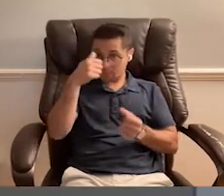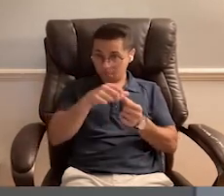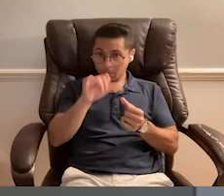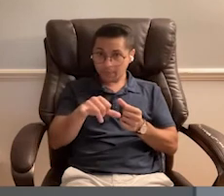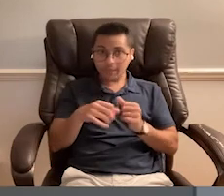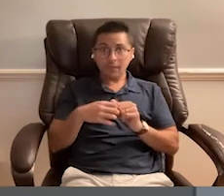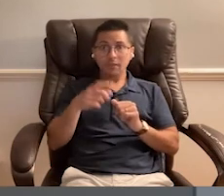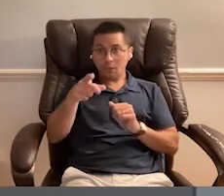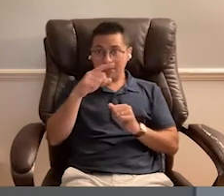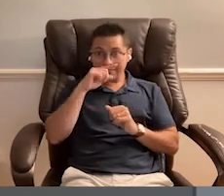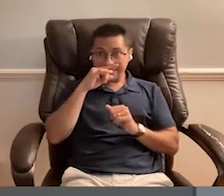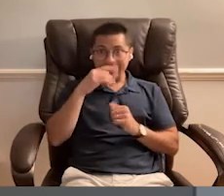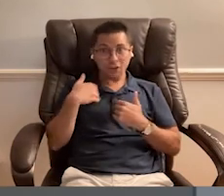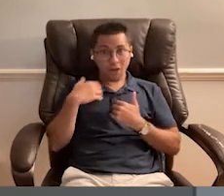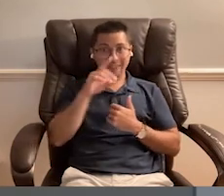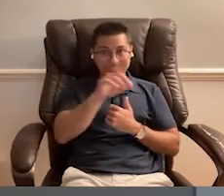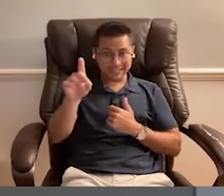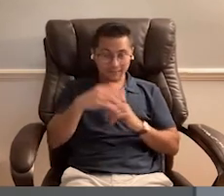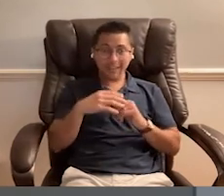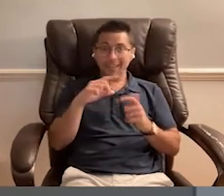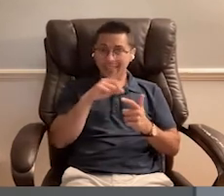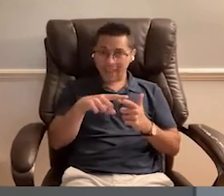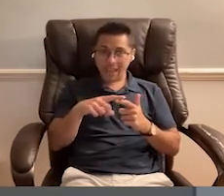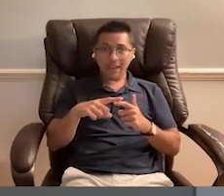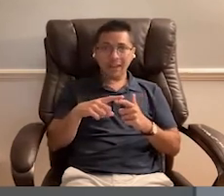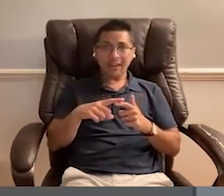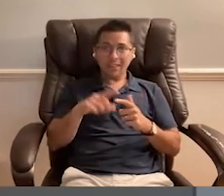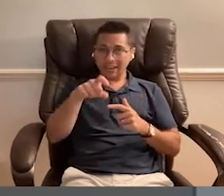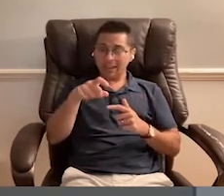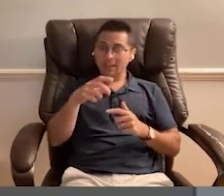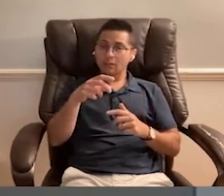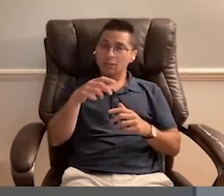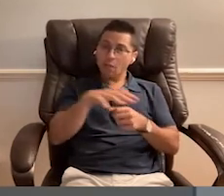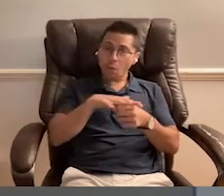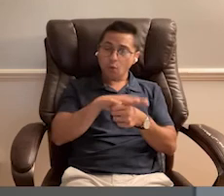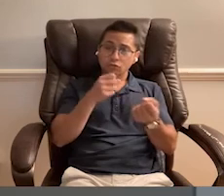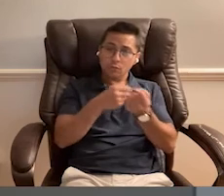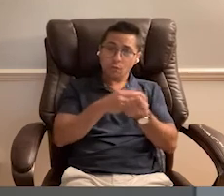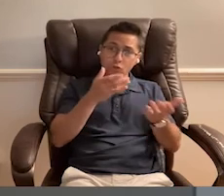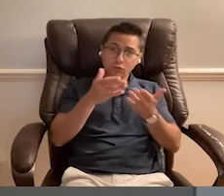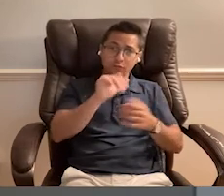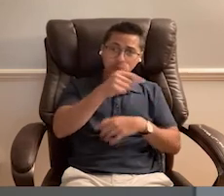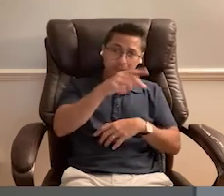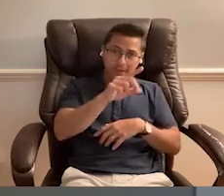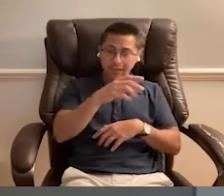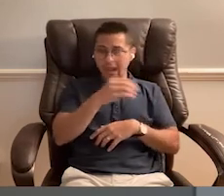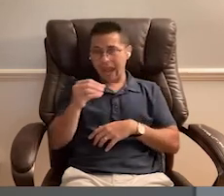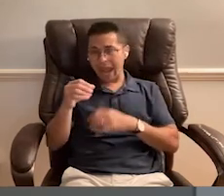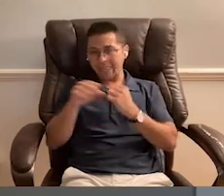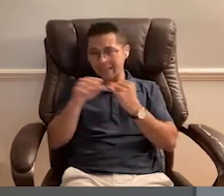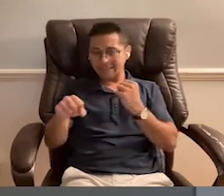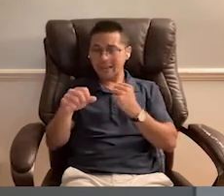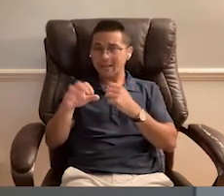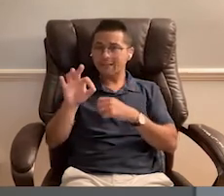have developmental disability, let's know that, these kids all have a DD, yeah. And they need both the support services